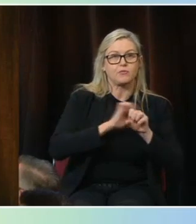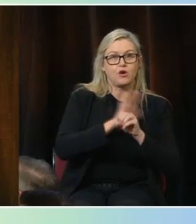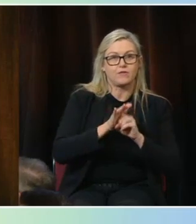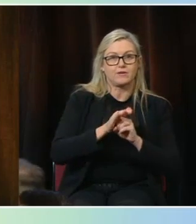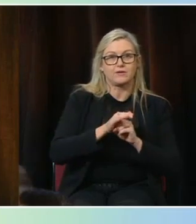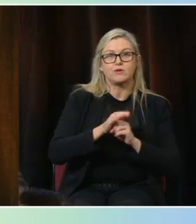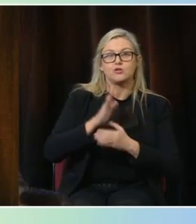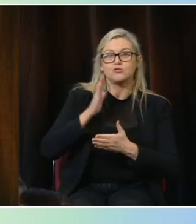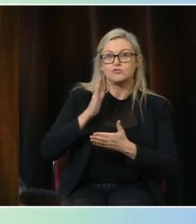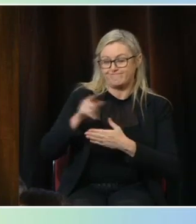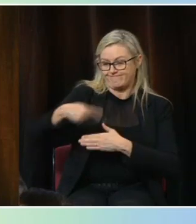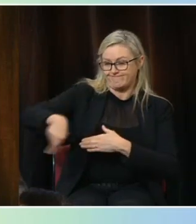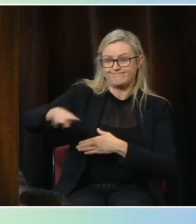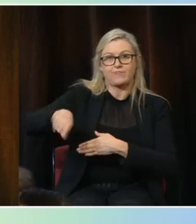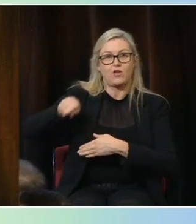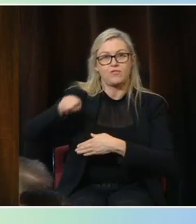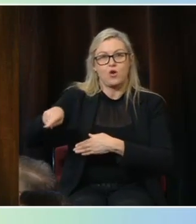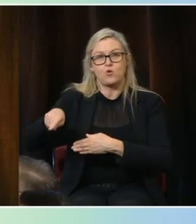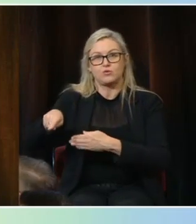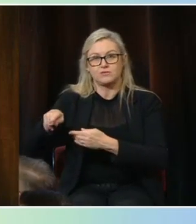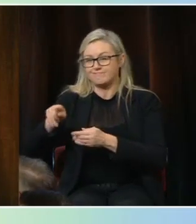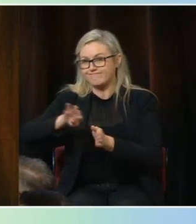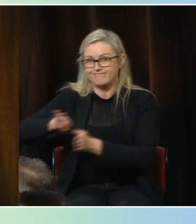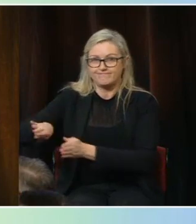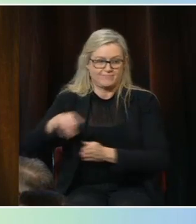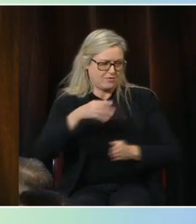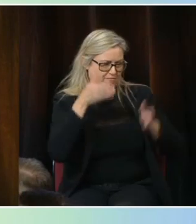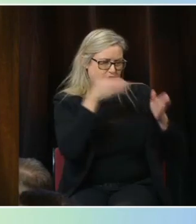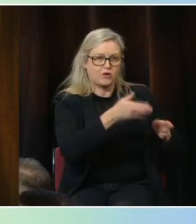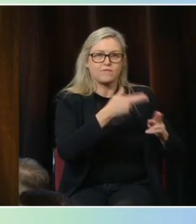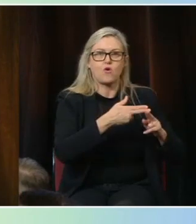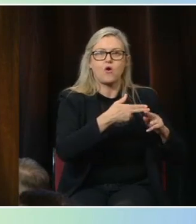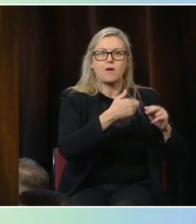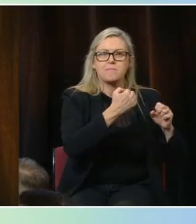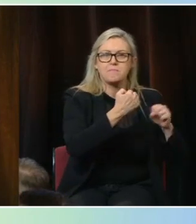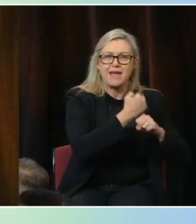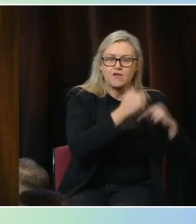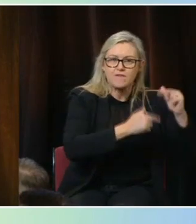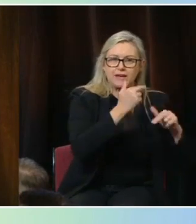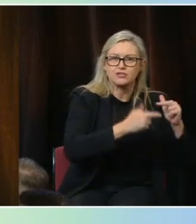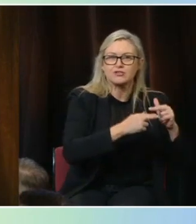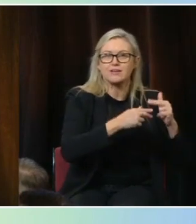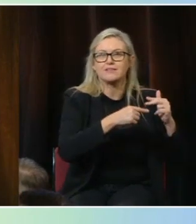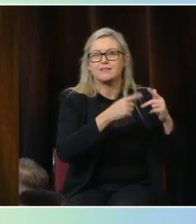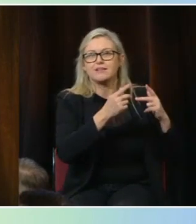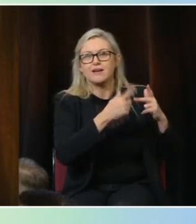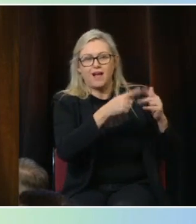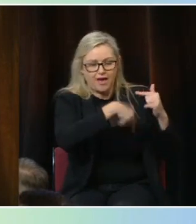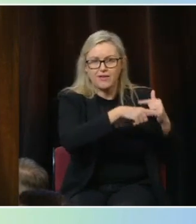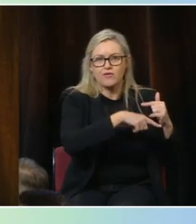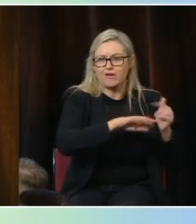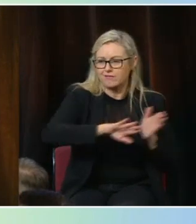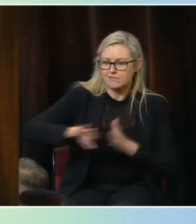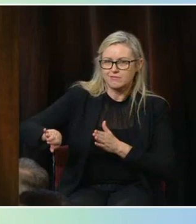emphasize support for the construction and Manufacturing sectors similarly government bailouts subsidies tax breaks for private businesses also way